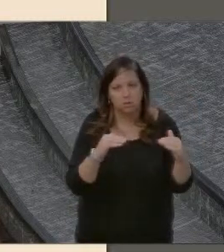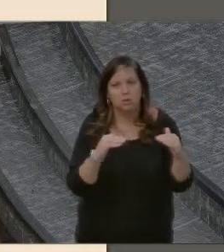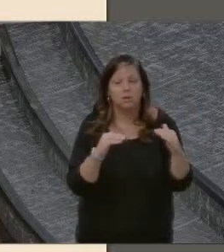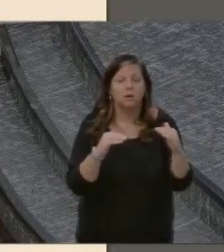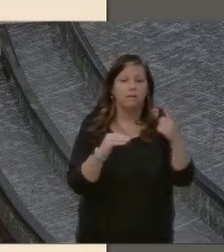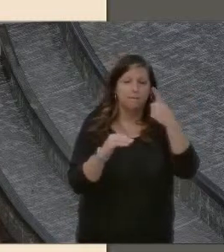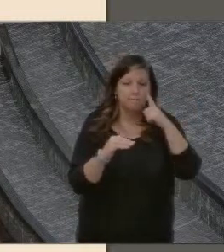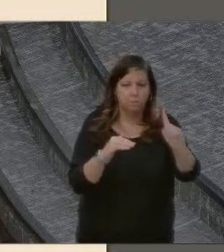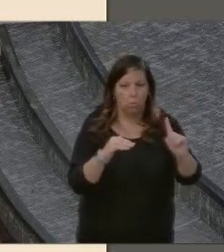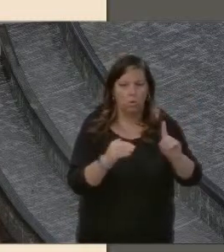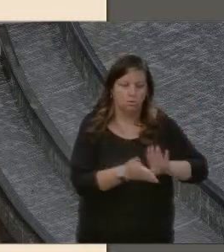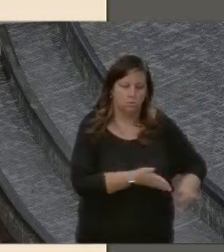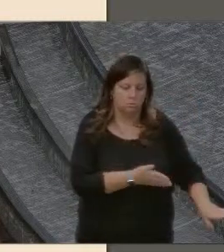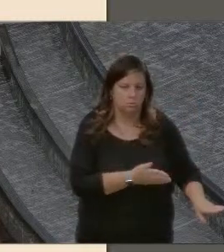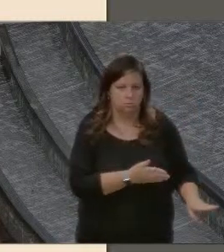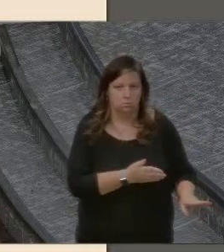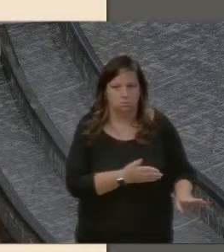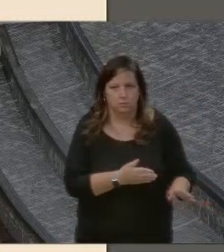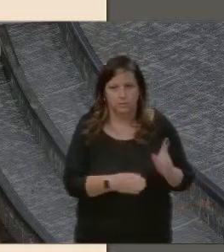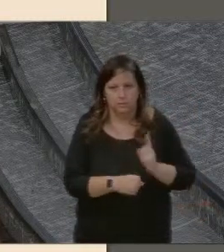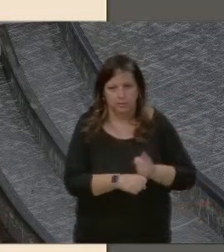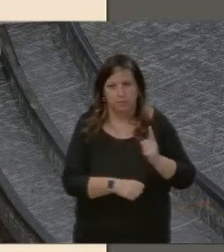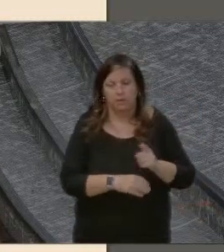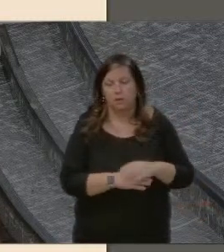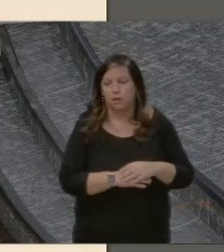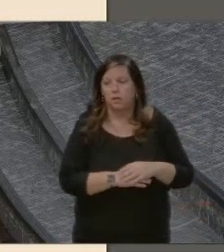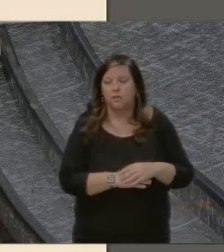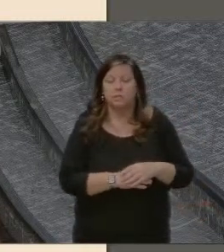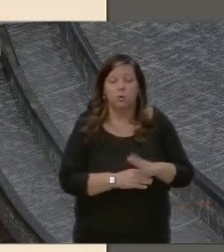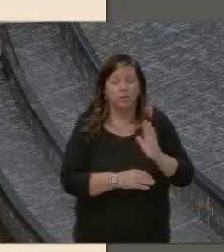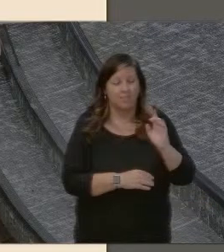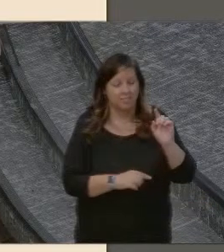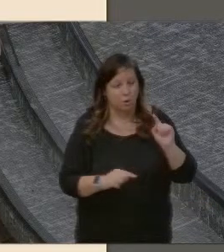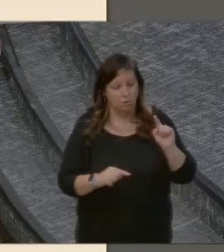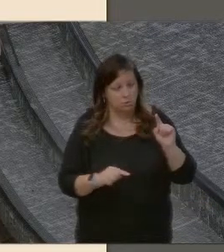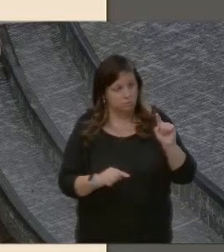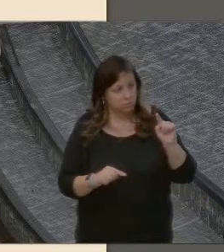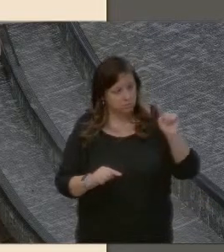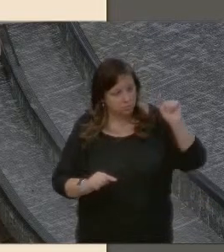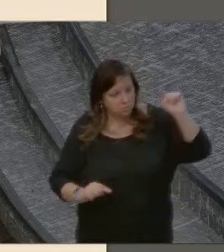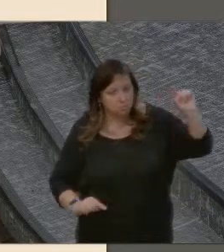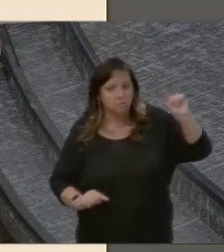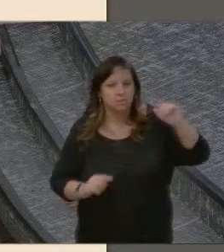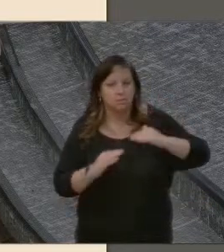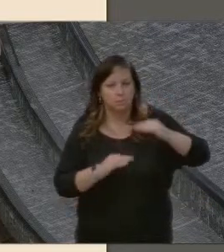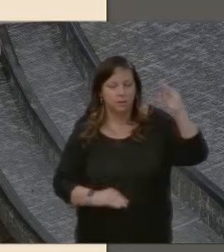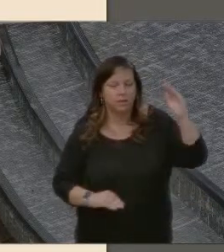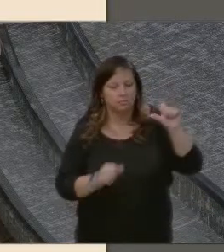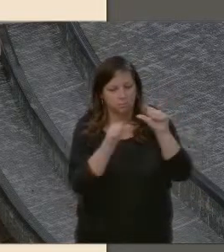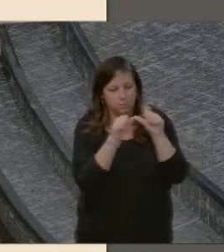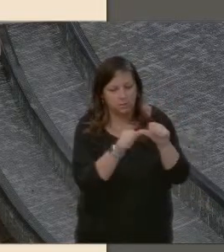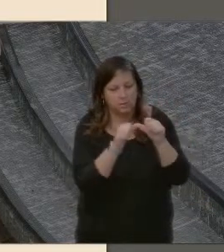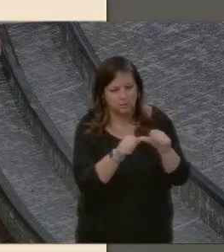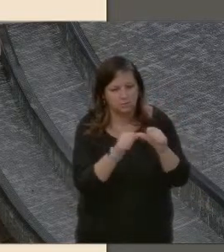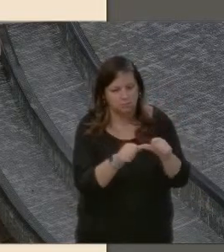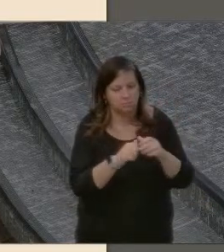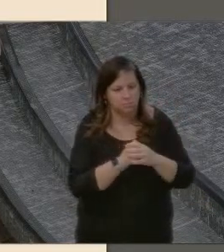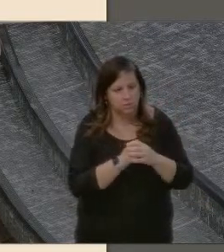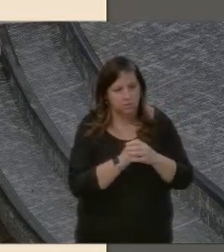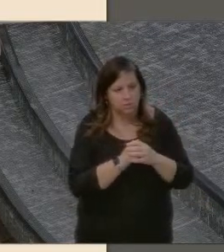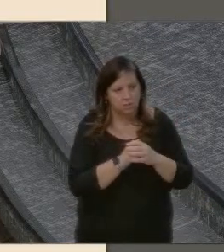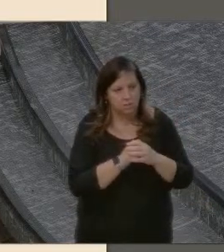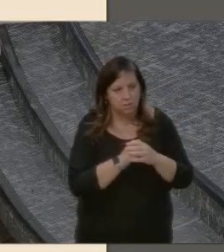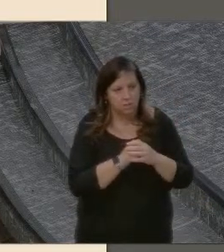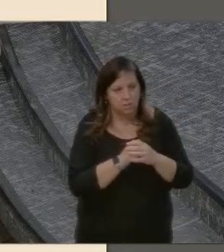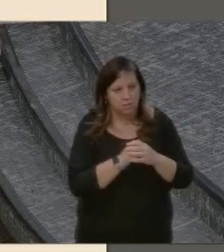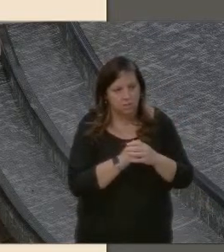discipline. These disparities are persisting despite lower prevalence. And as I